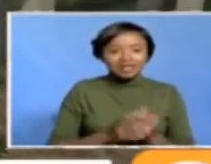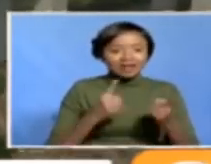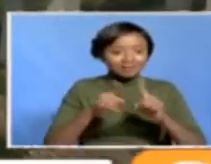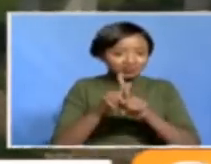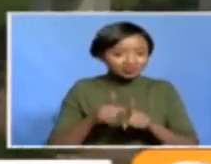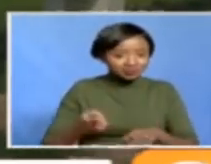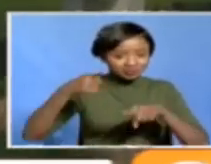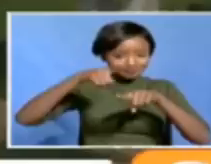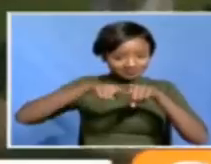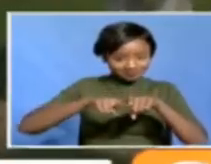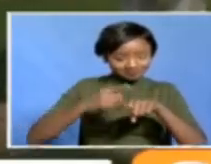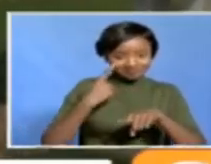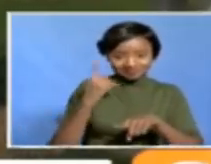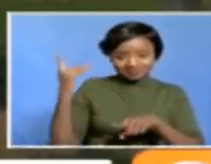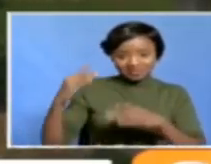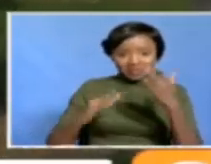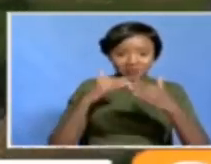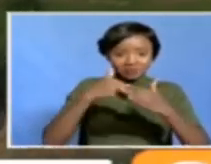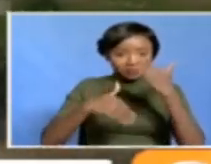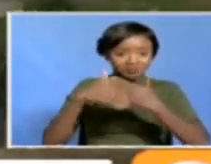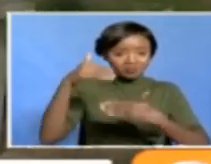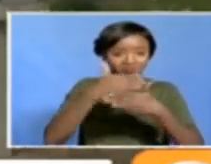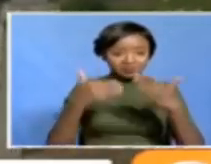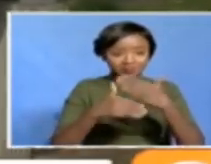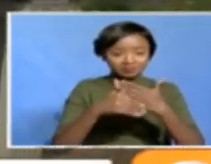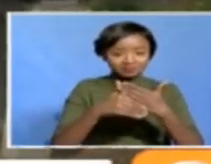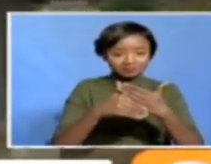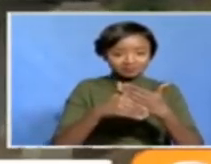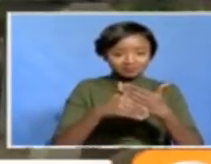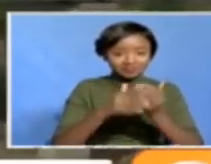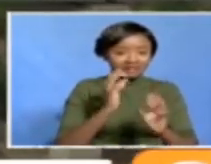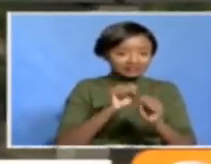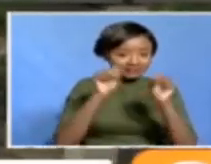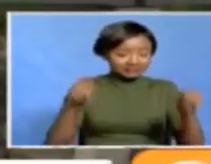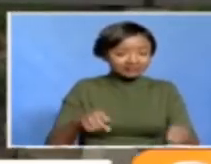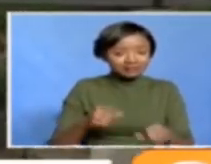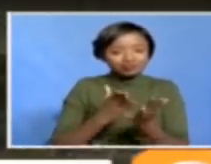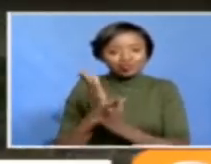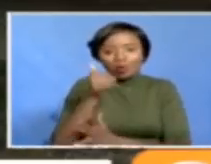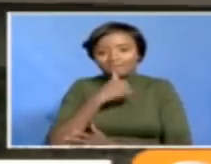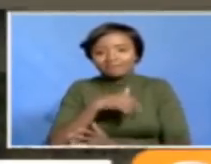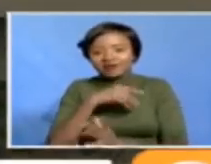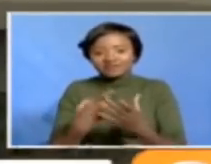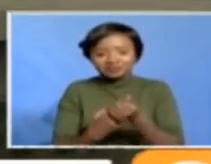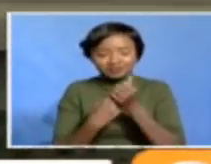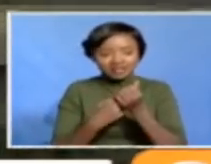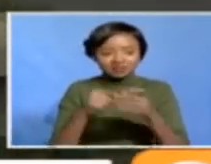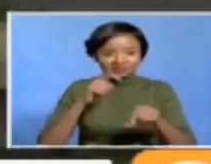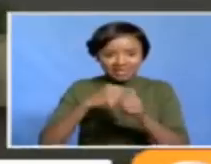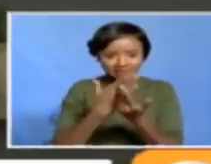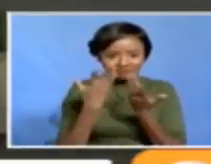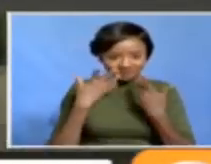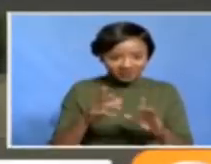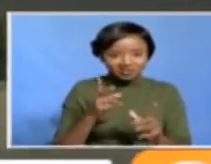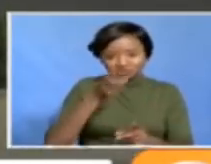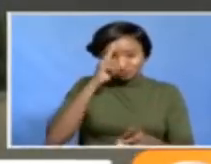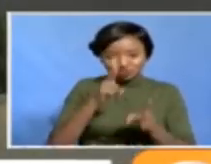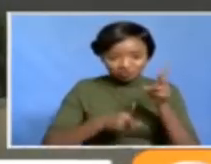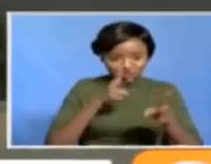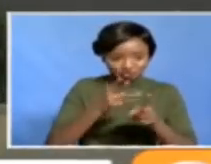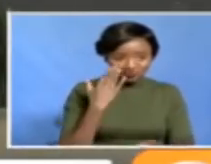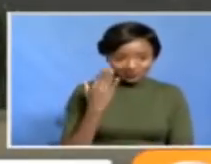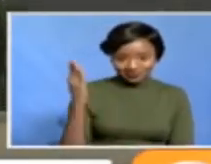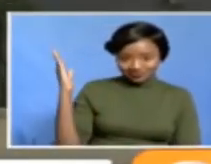Lagos has commenced the construction of a light rail system under a public-private partnership. When completed in 2022,